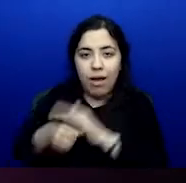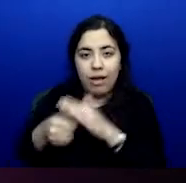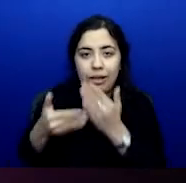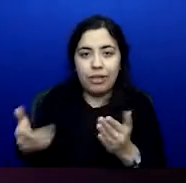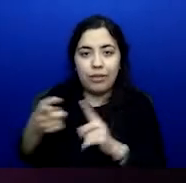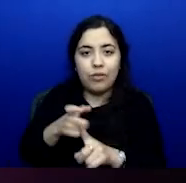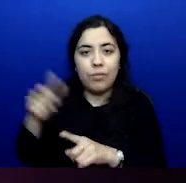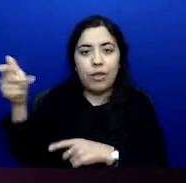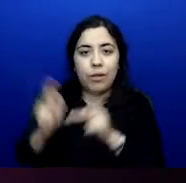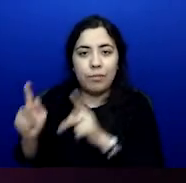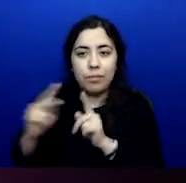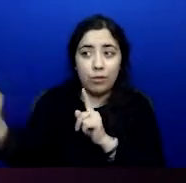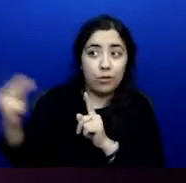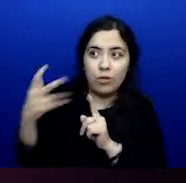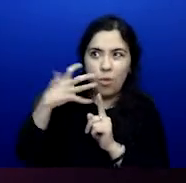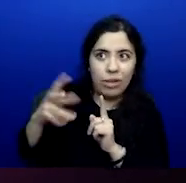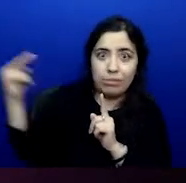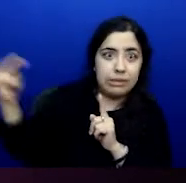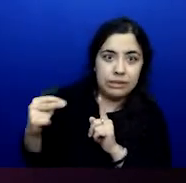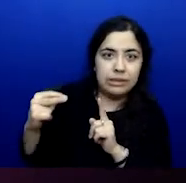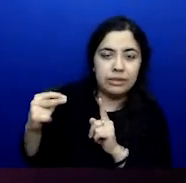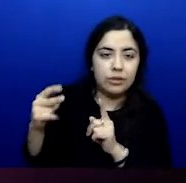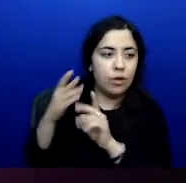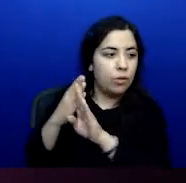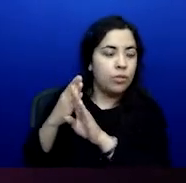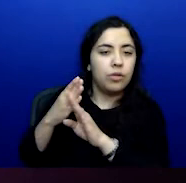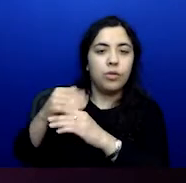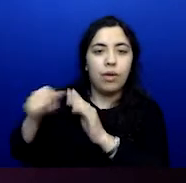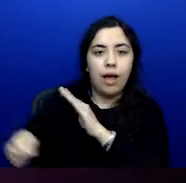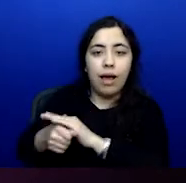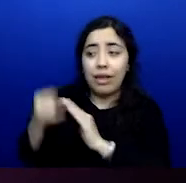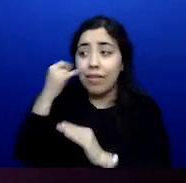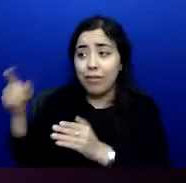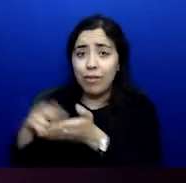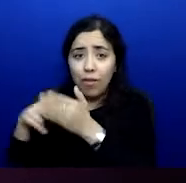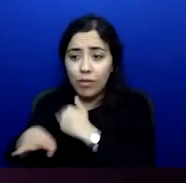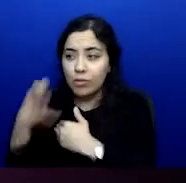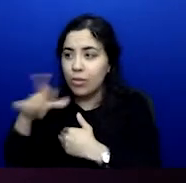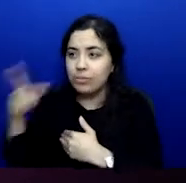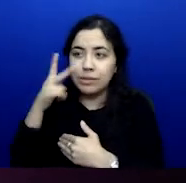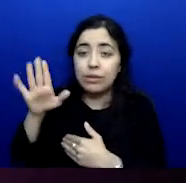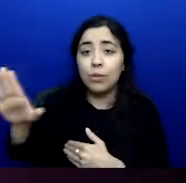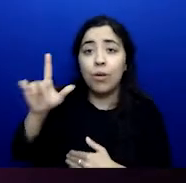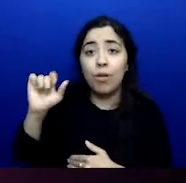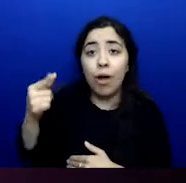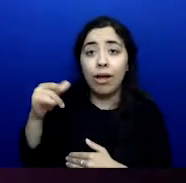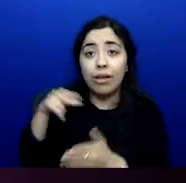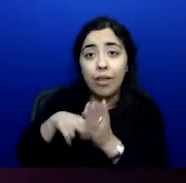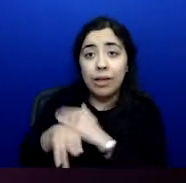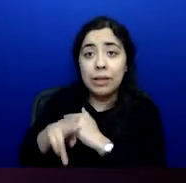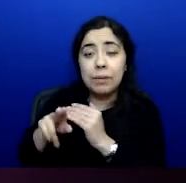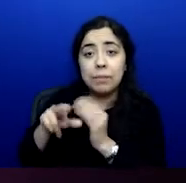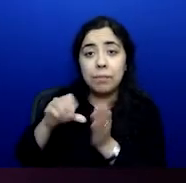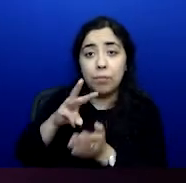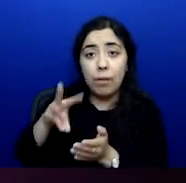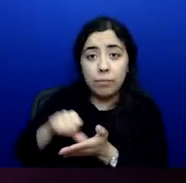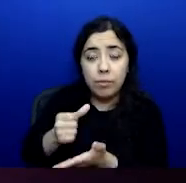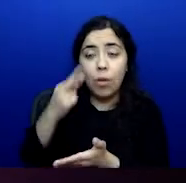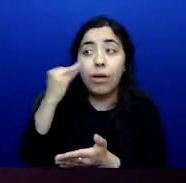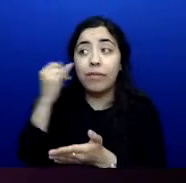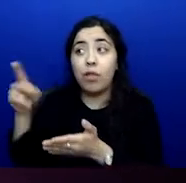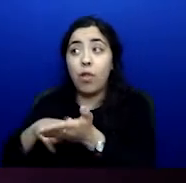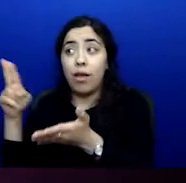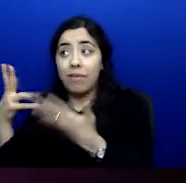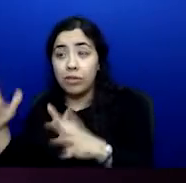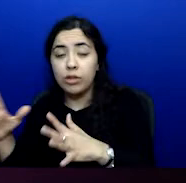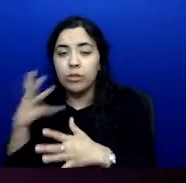from people that you don't want them to see, whether they're logged in and you don't want them to see the login page, or if they're logged out, you don't want them to